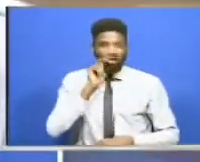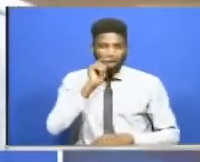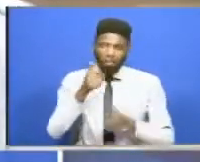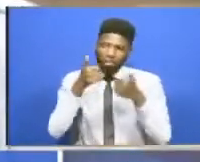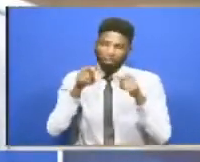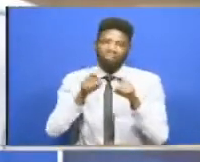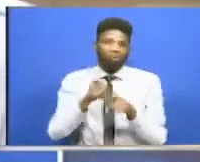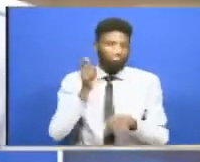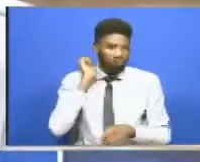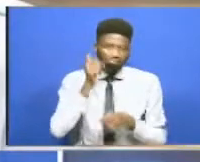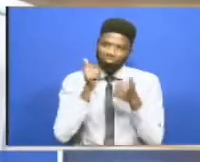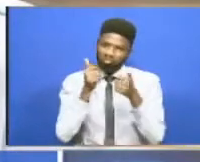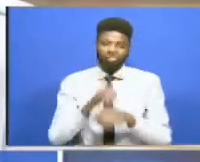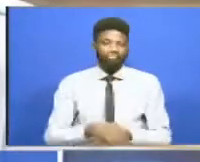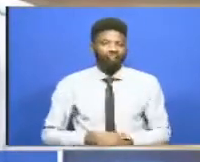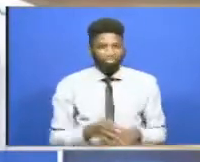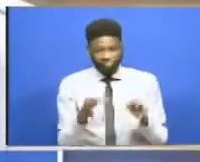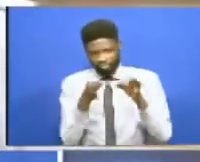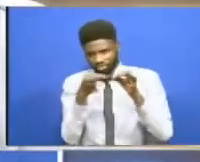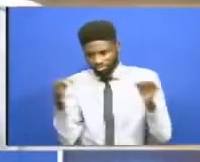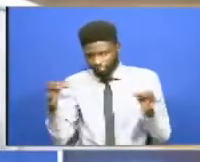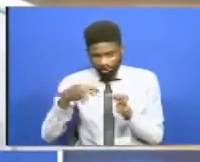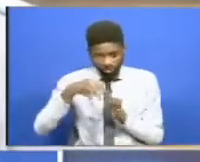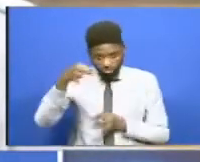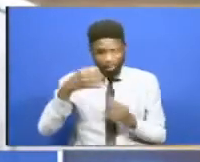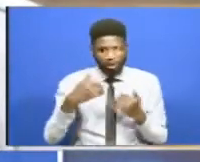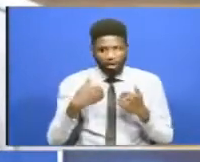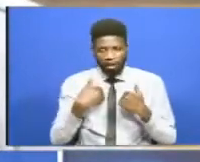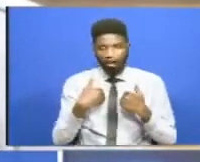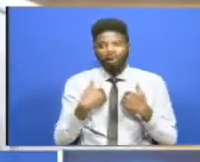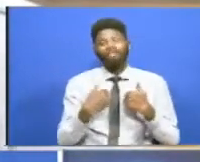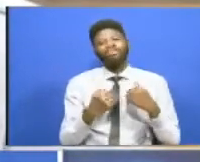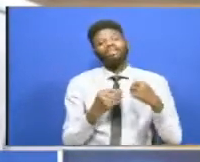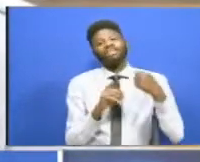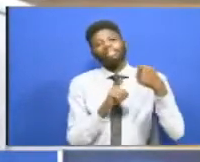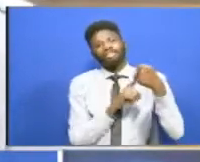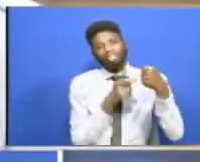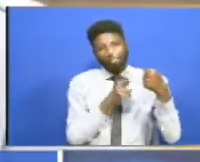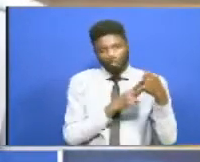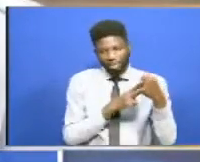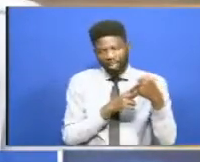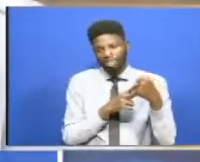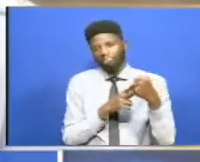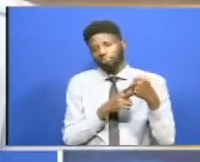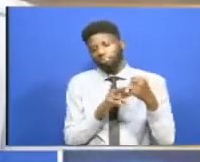it comes to specific measurements, this is around 67 to 87 inches squared, or